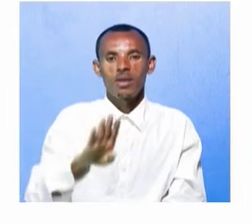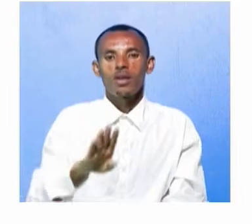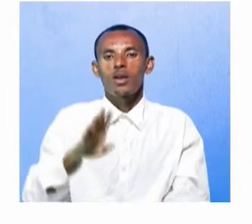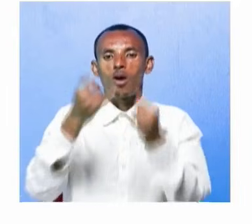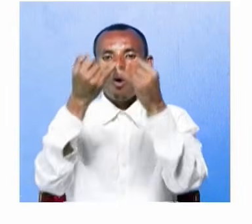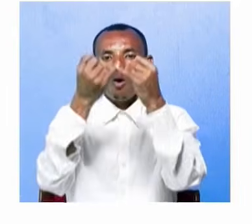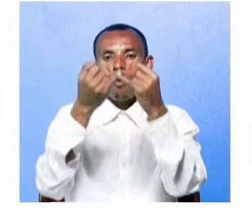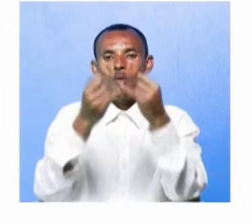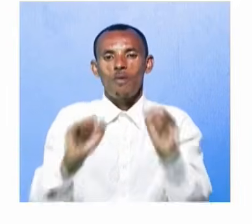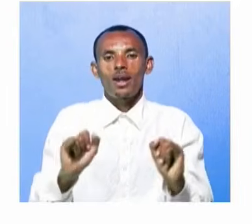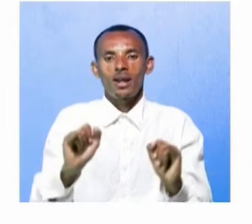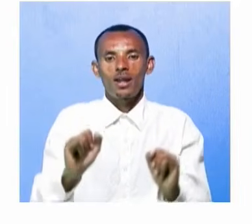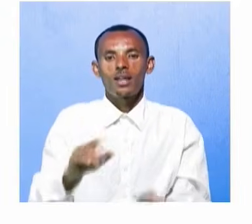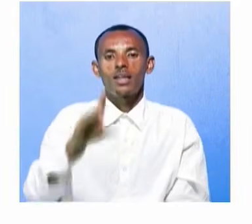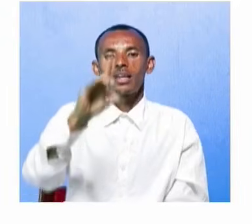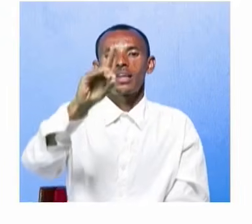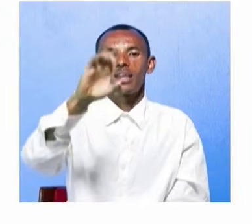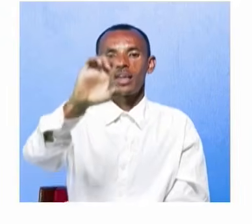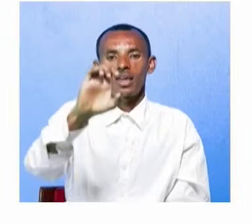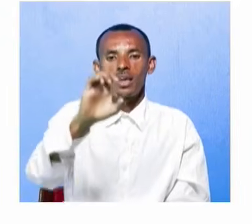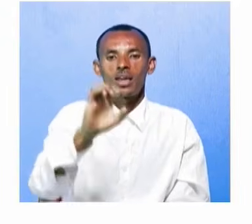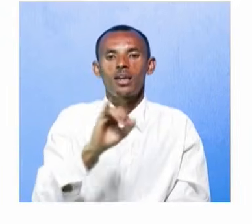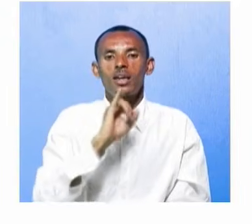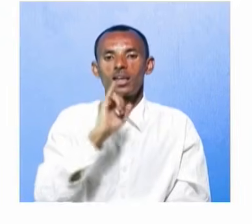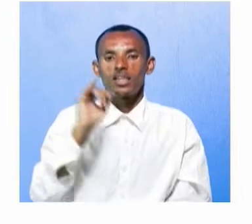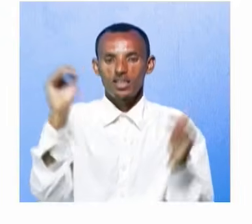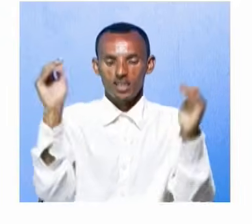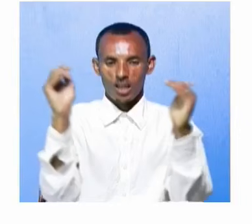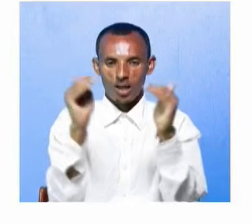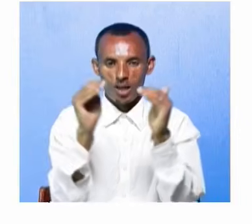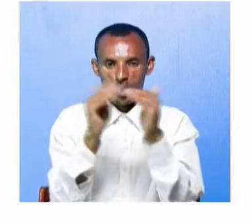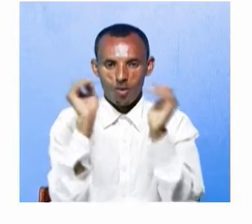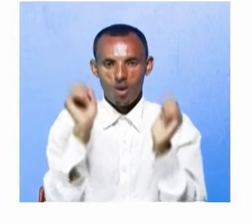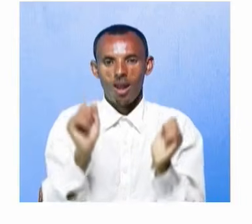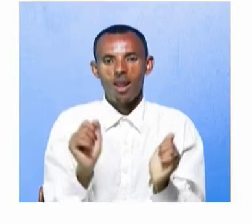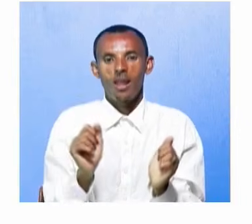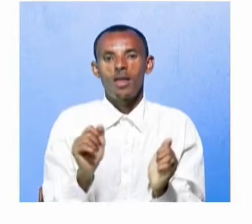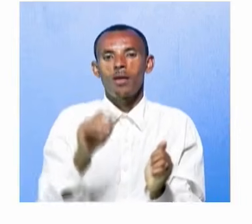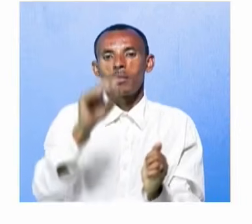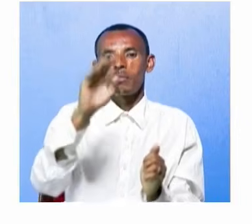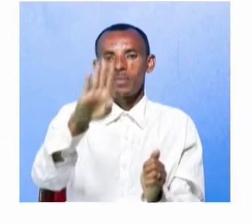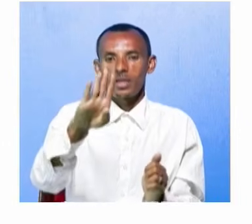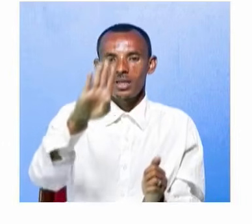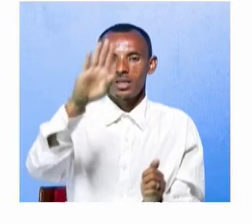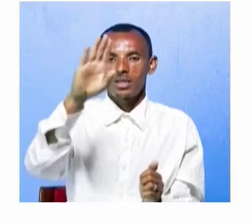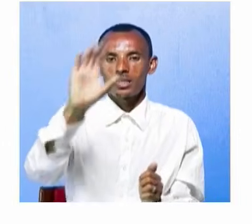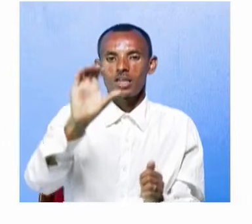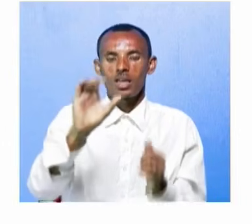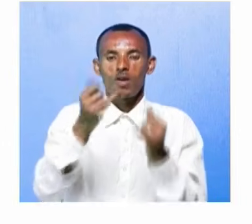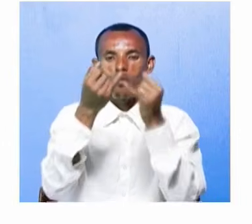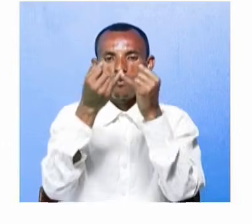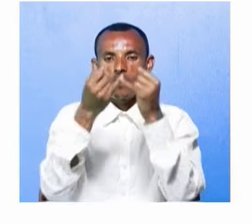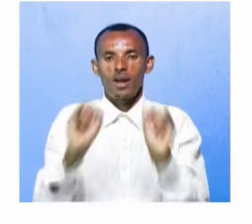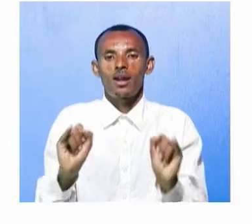over DE is equal to BC